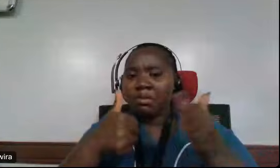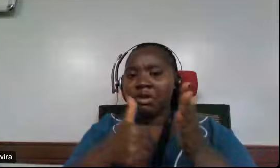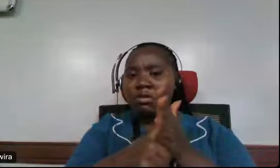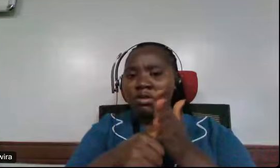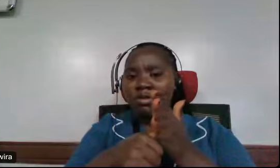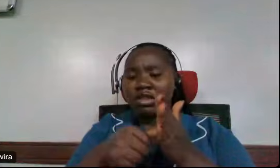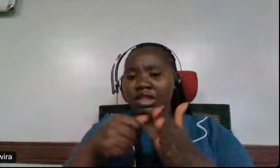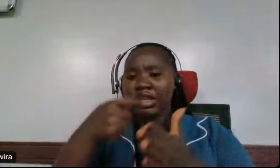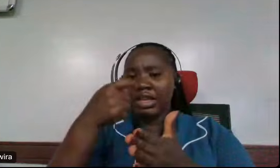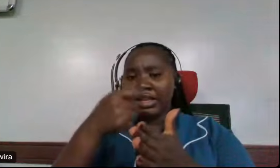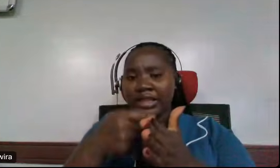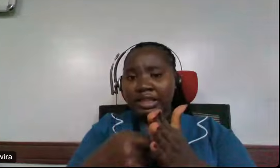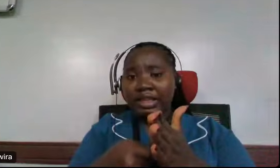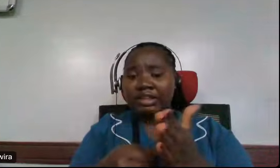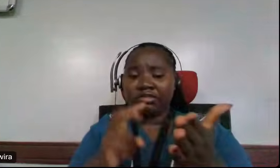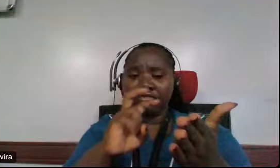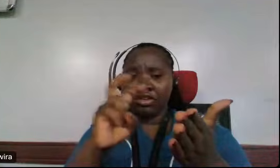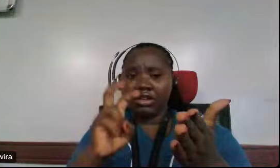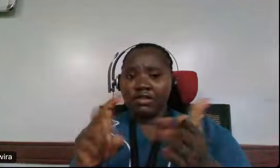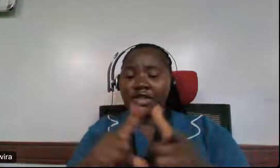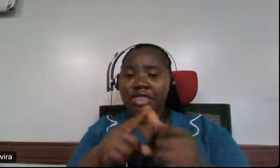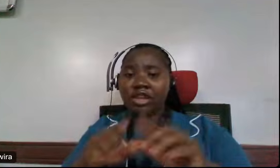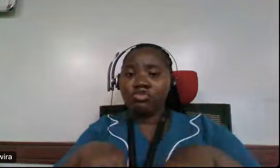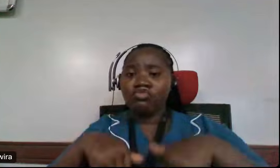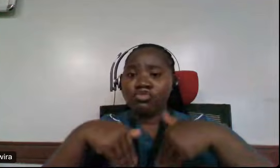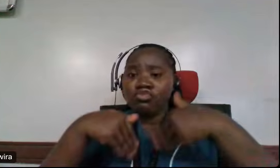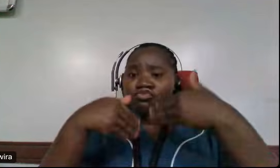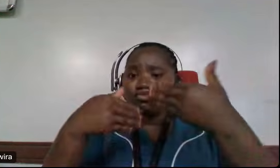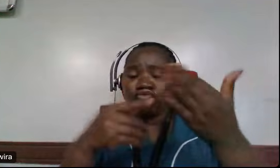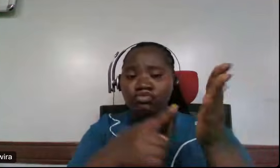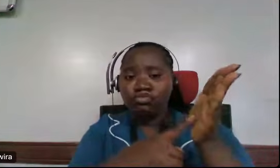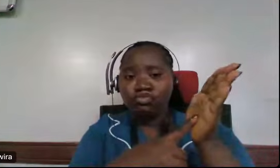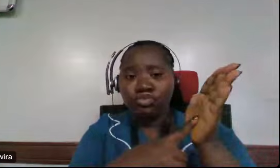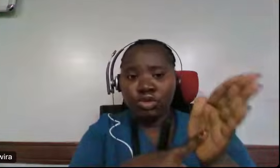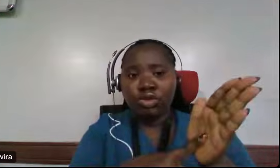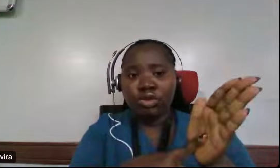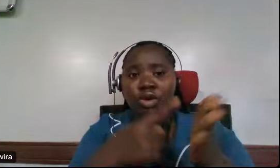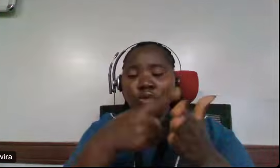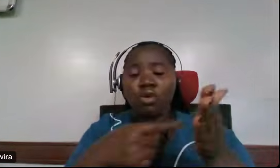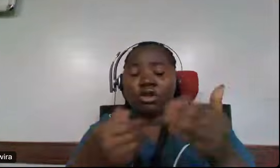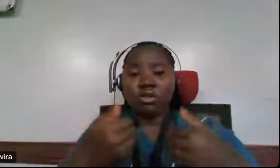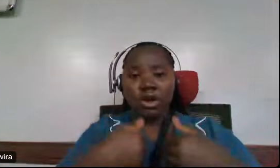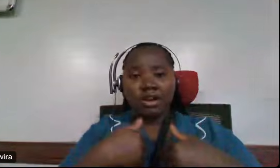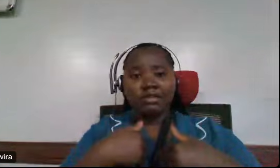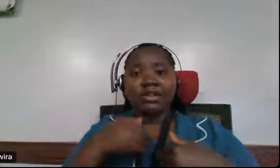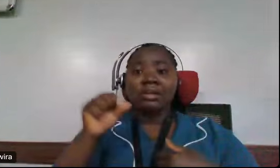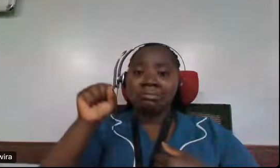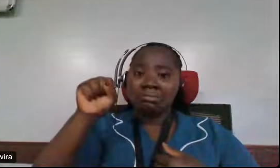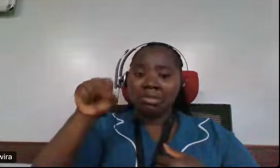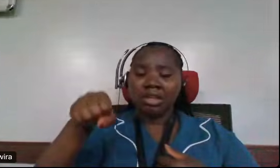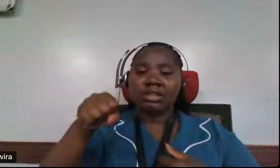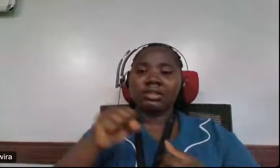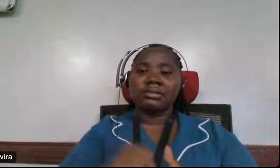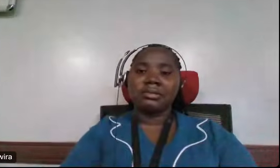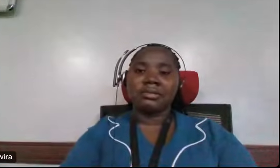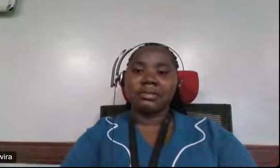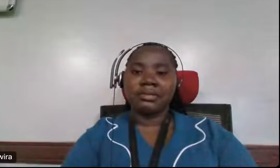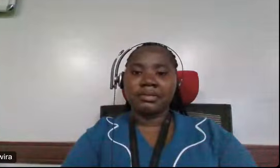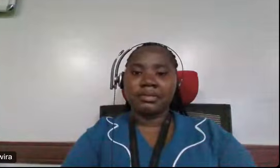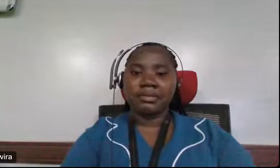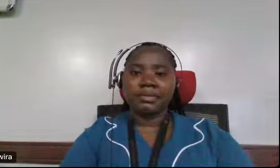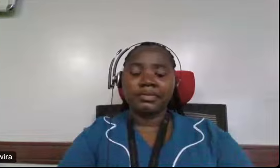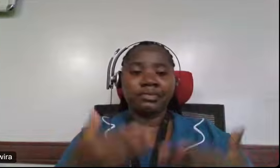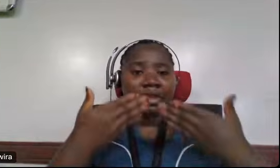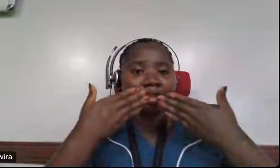required to now to give a breakdown of what you have summed up. So the answer is yes. Okay, thank you for